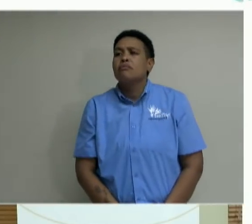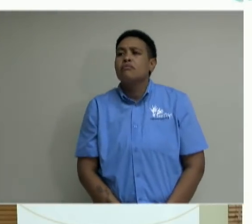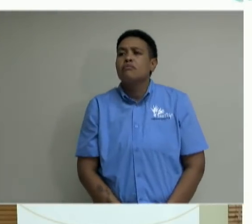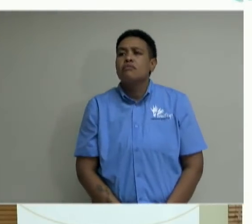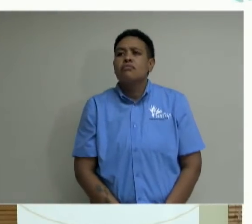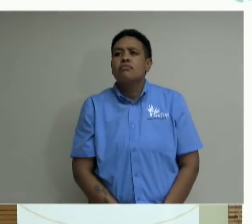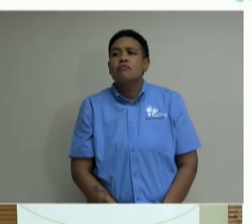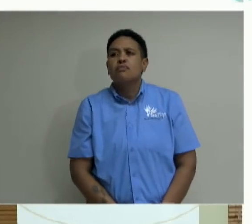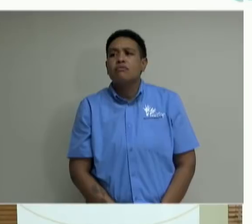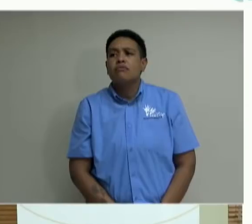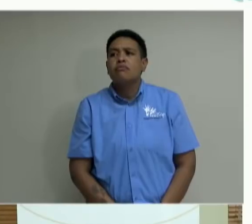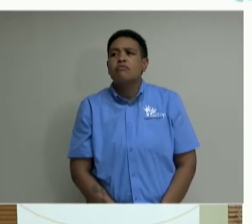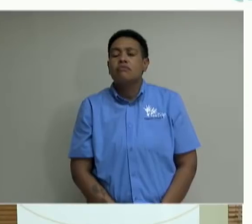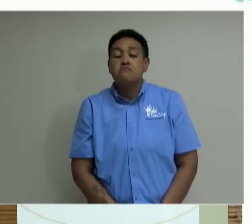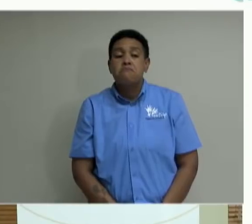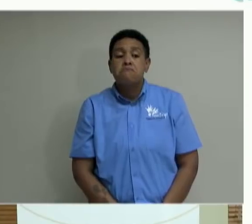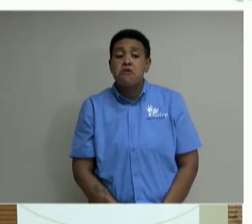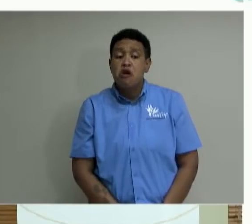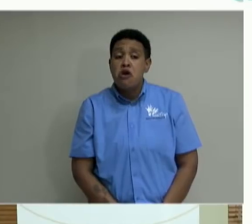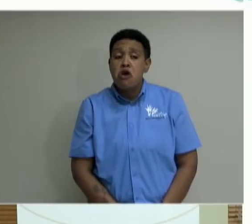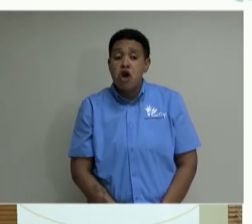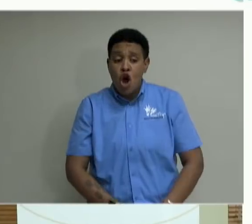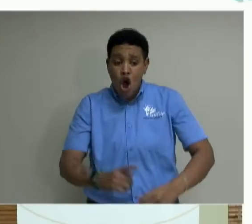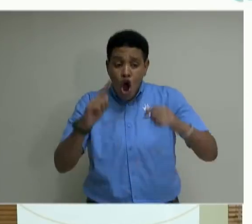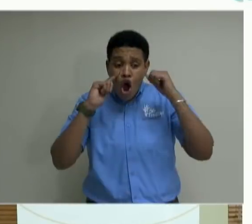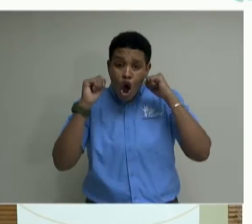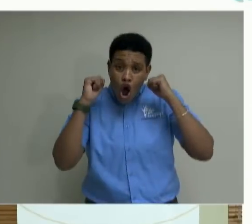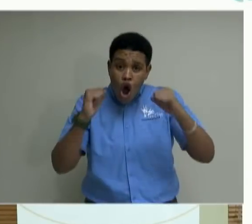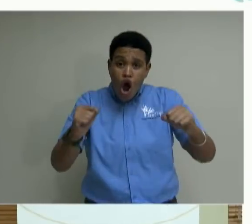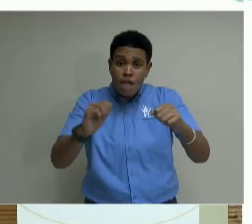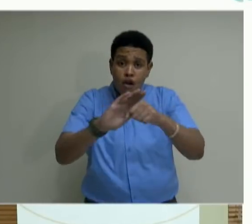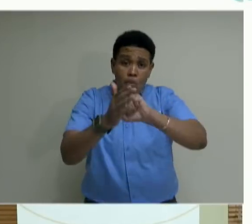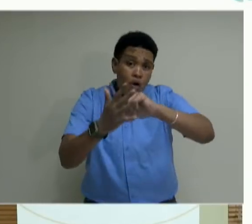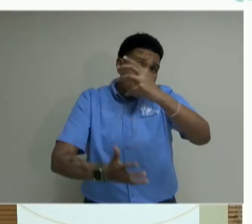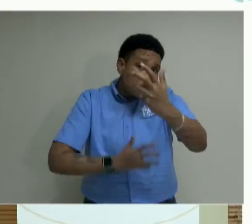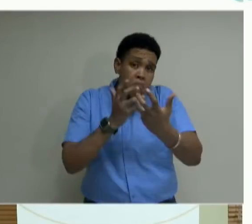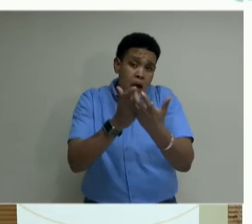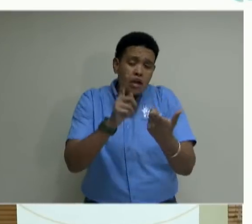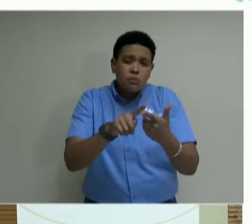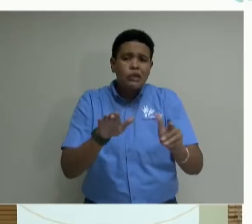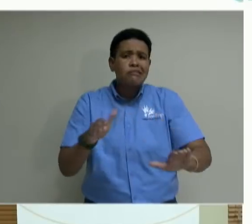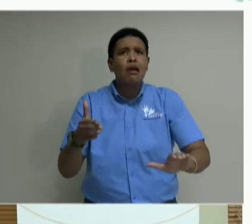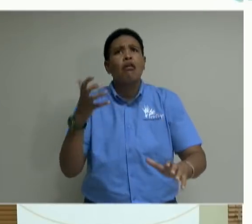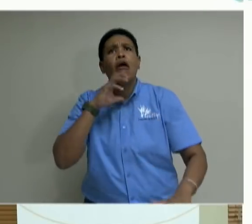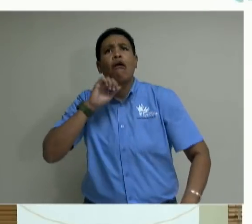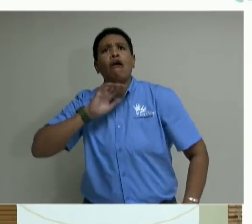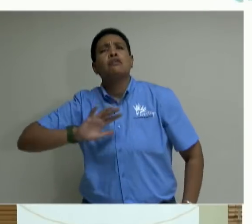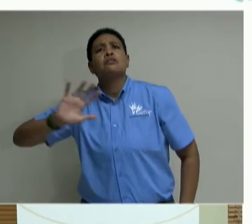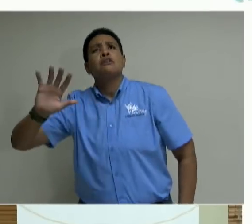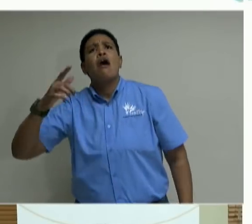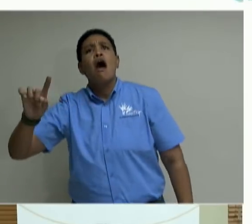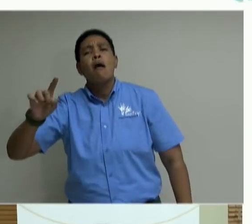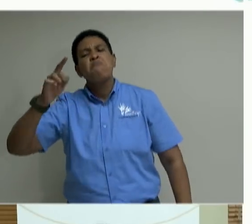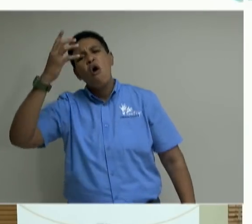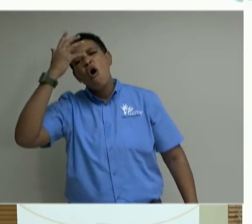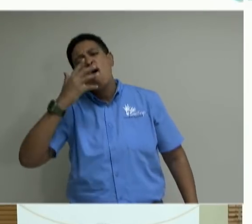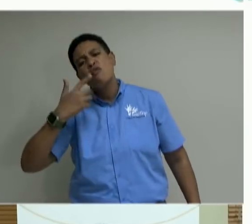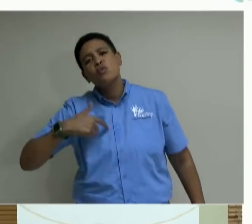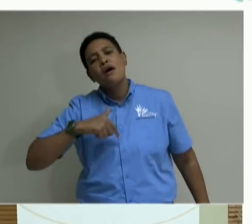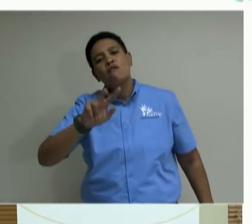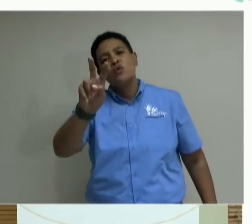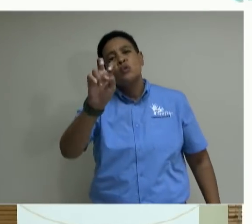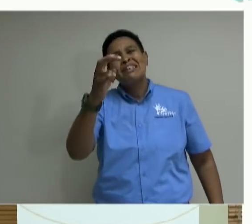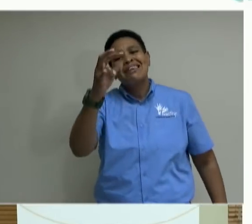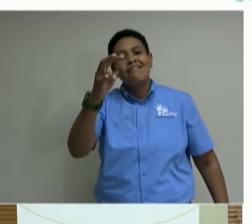COVID-19 cases and the deaths by age. And again, as I said, very unfortunately, we've had 217